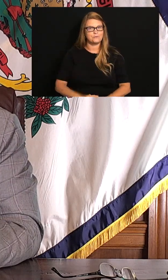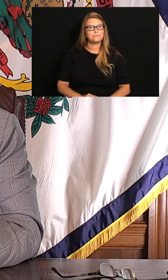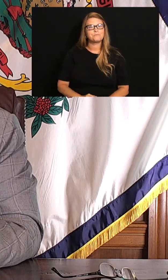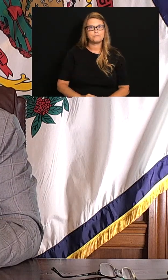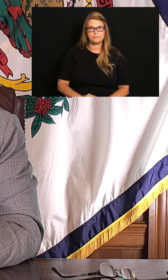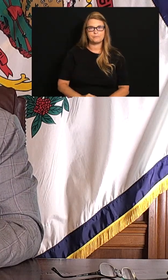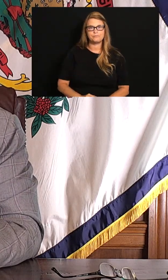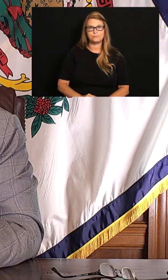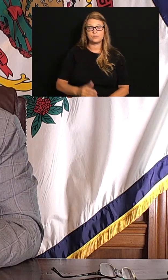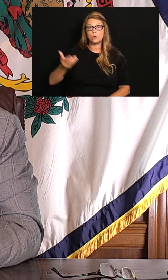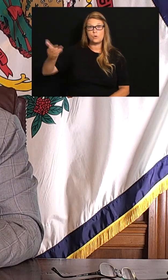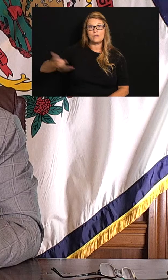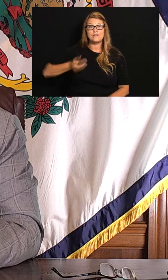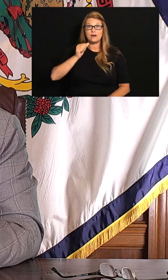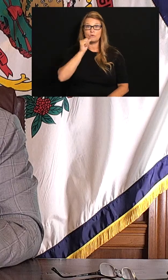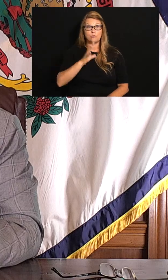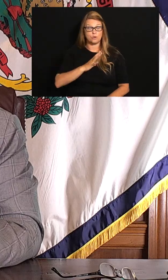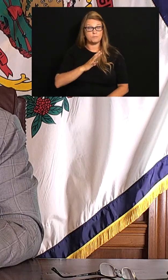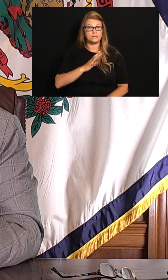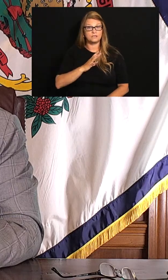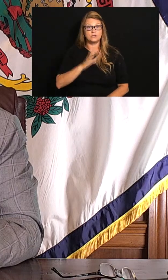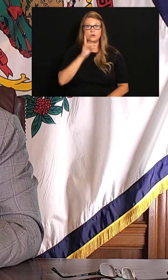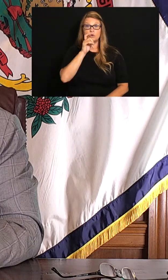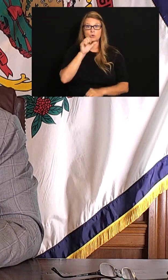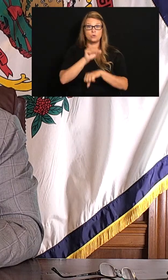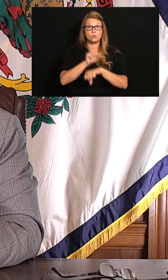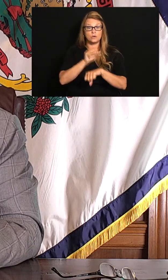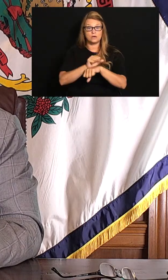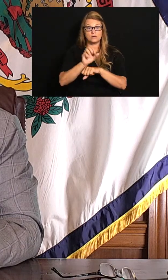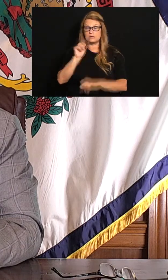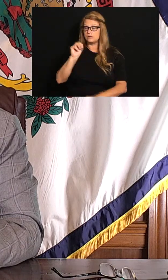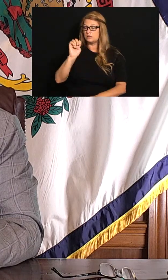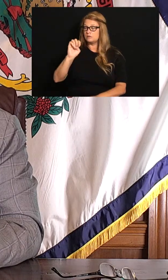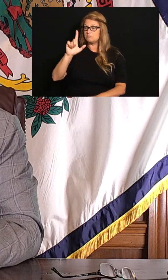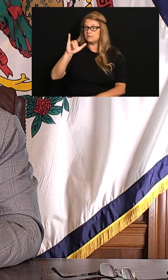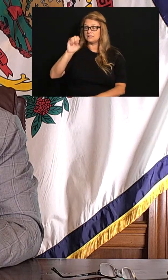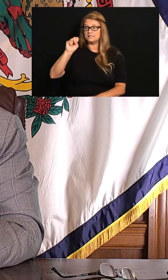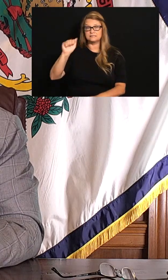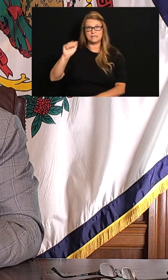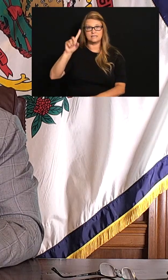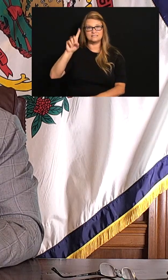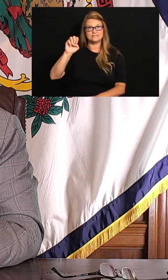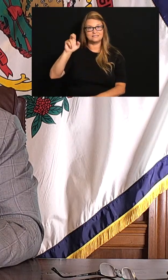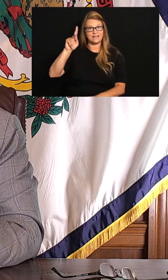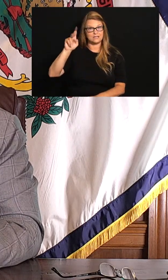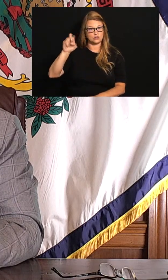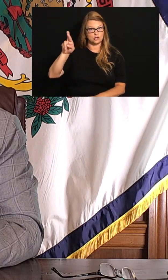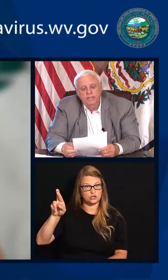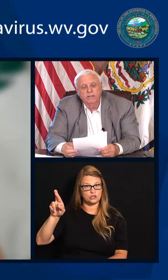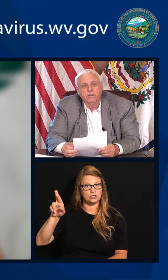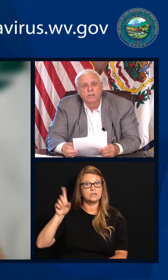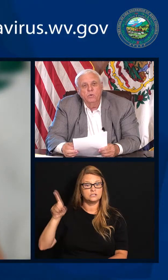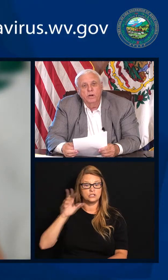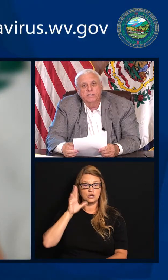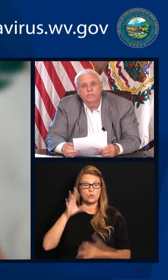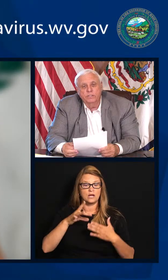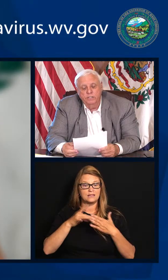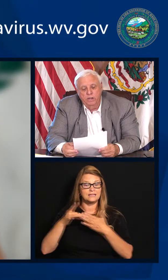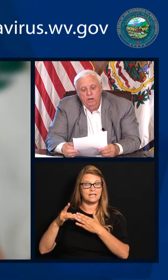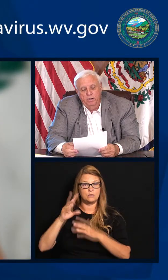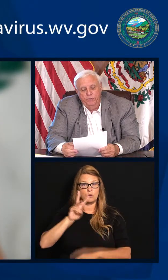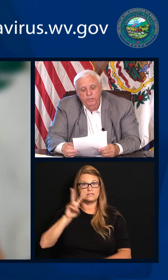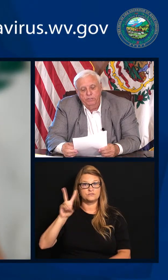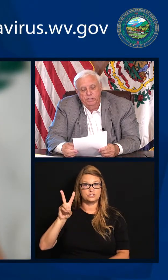Okay, we've hired a lady, you know, that's going to work with us. Her name is Melissa Decker, and Melissa is going to lead the new West